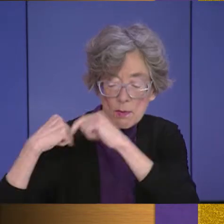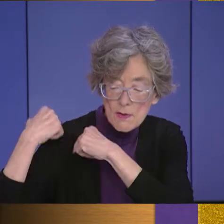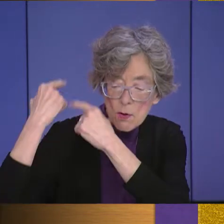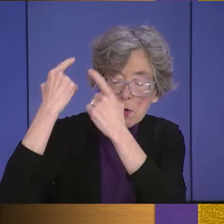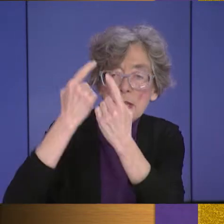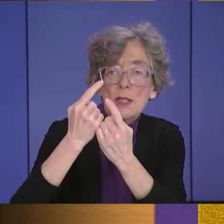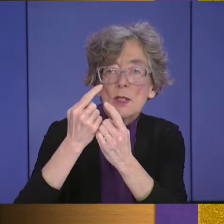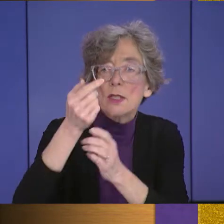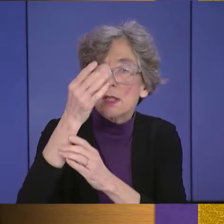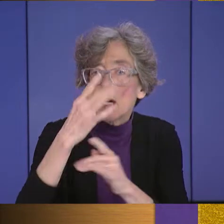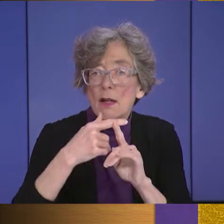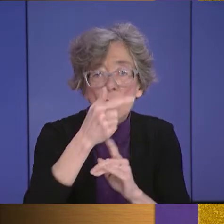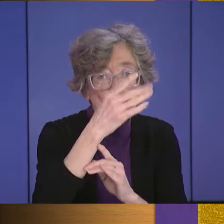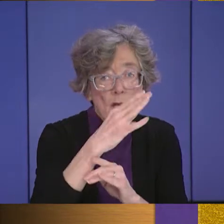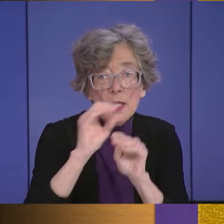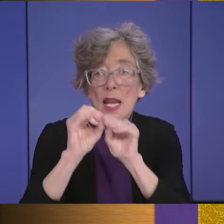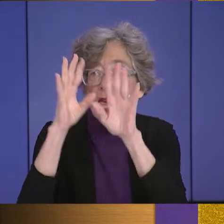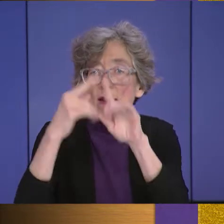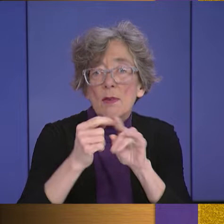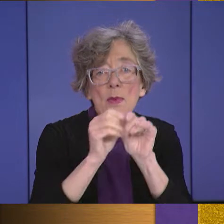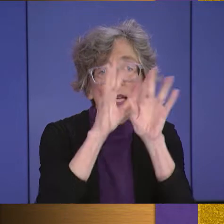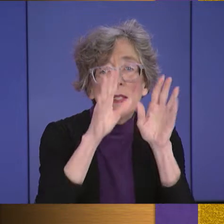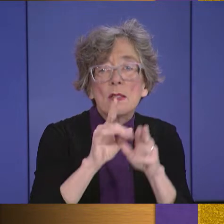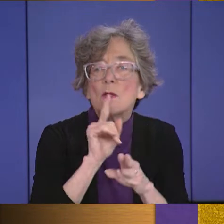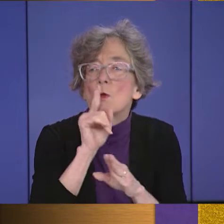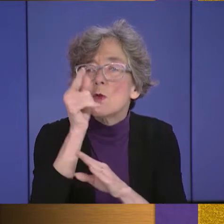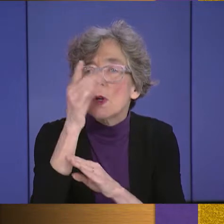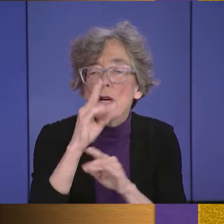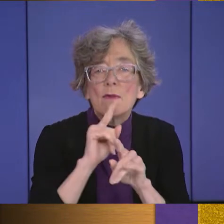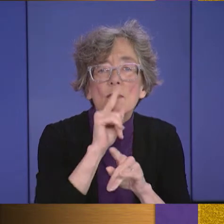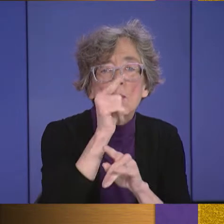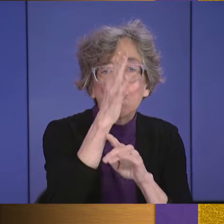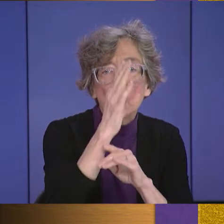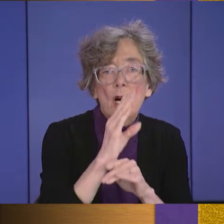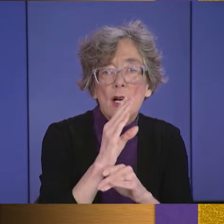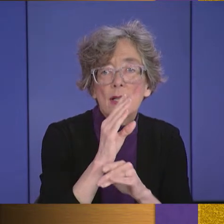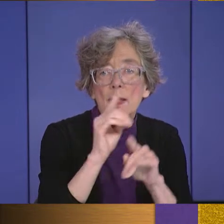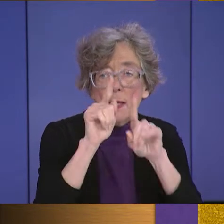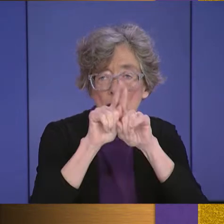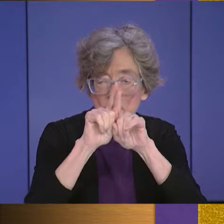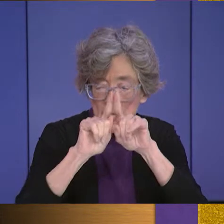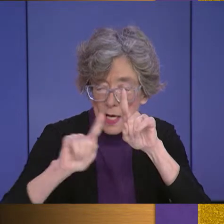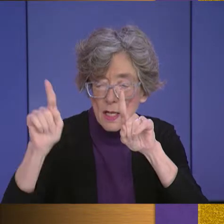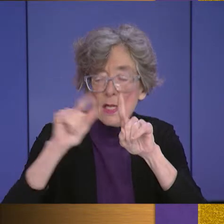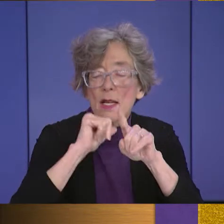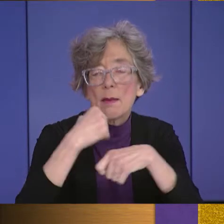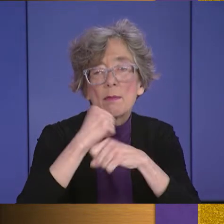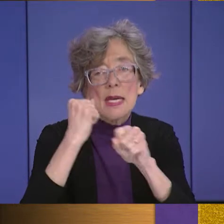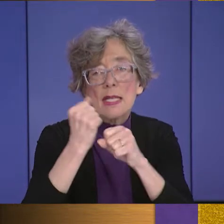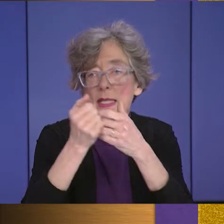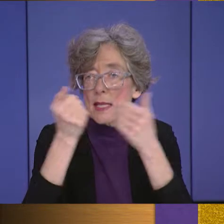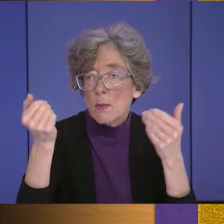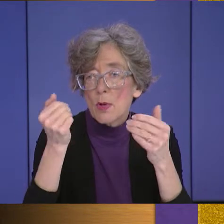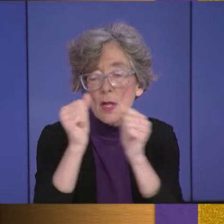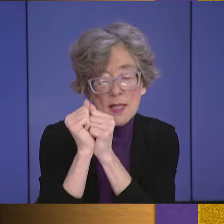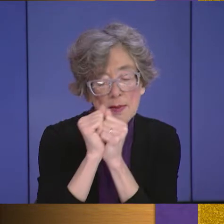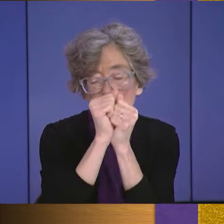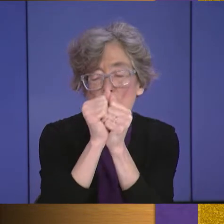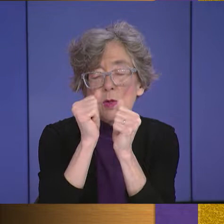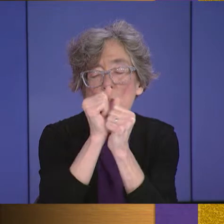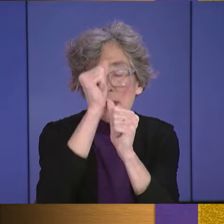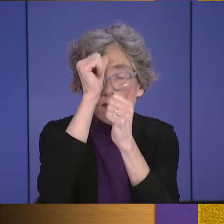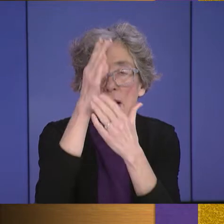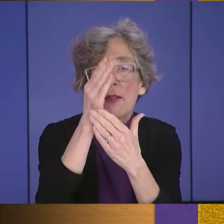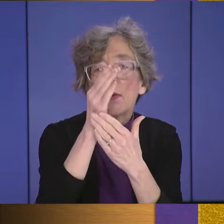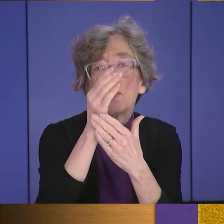ages, God from God, light from light, true God from true God, begotten, not made,